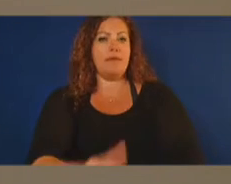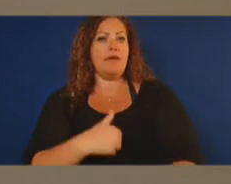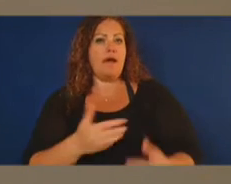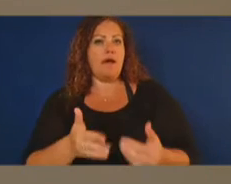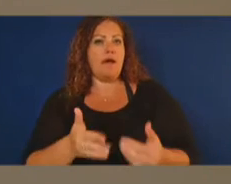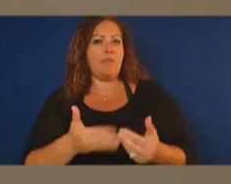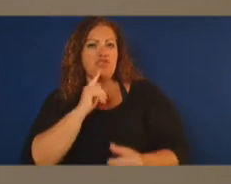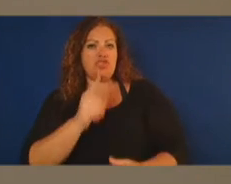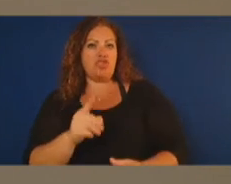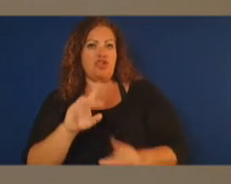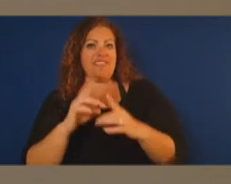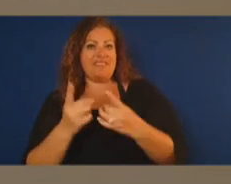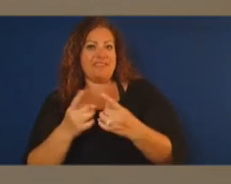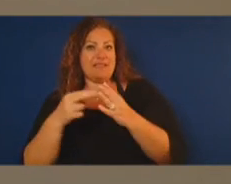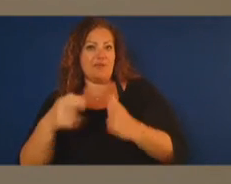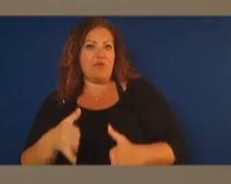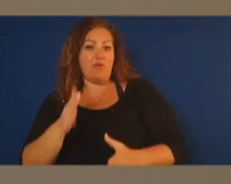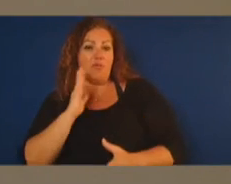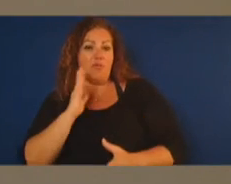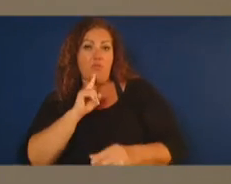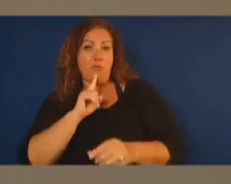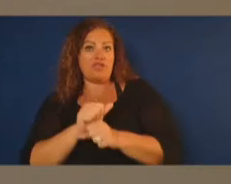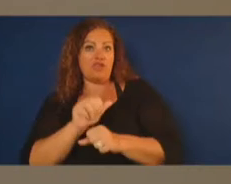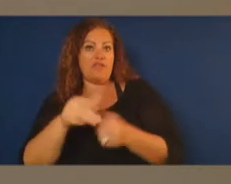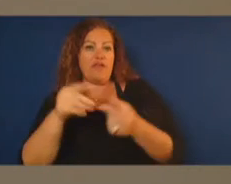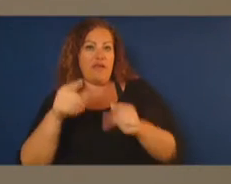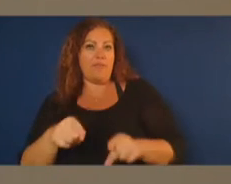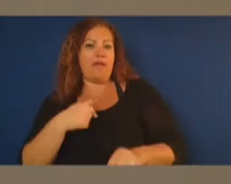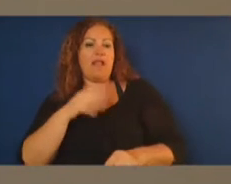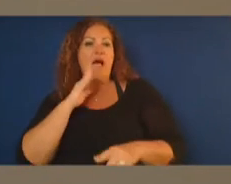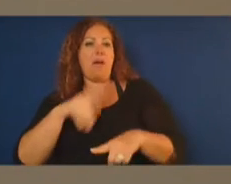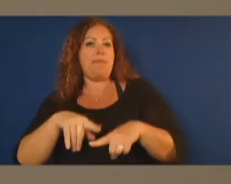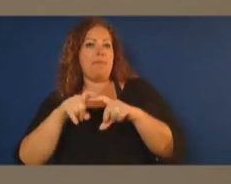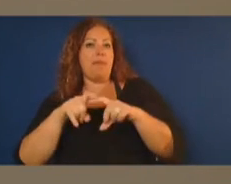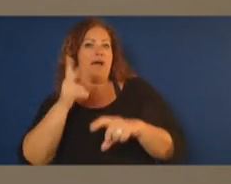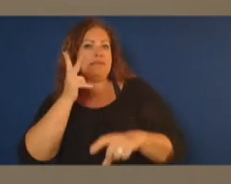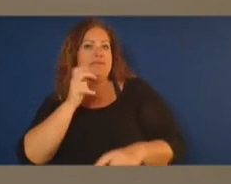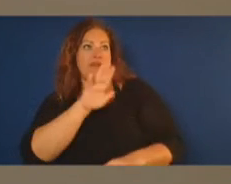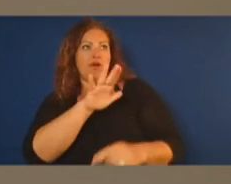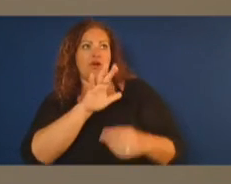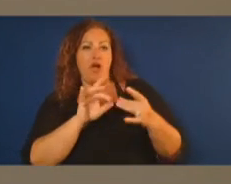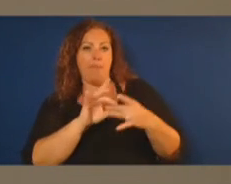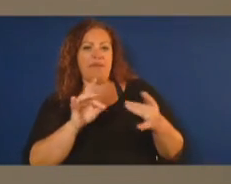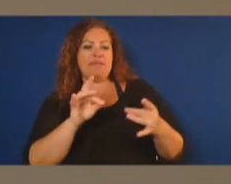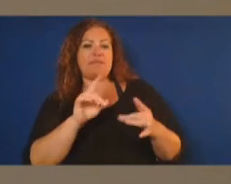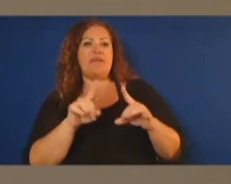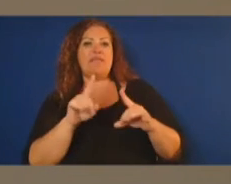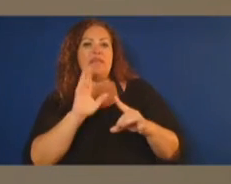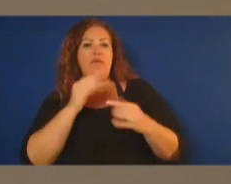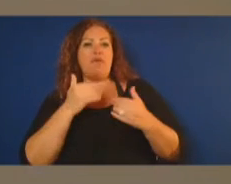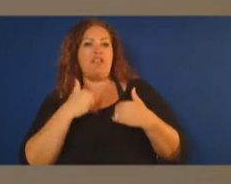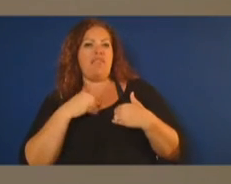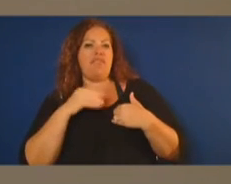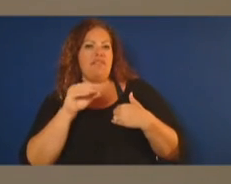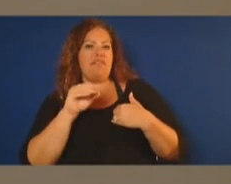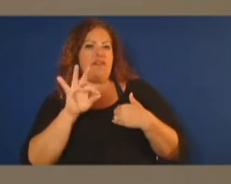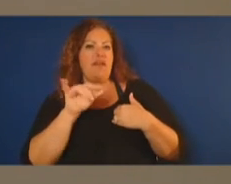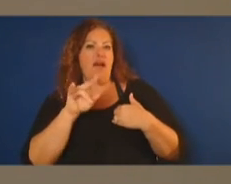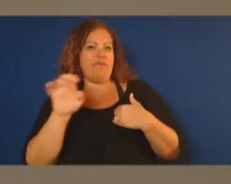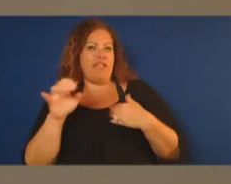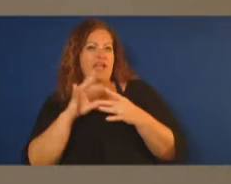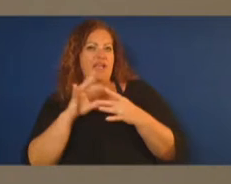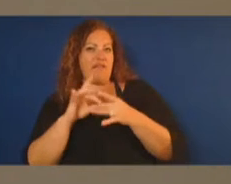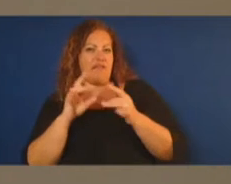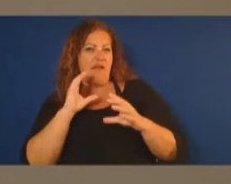her comments and then I'll I'll I will have offline conversations um with both parties um